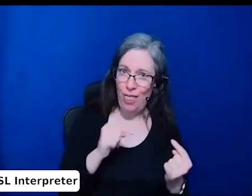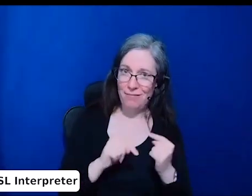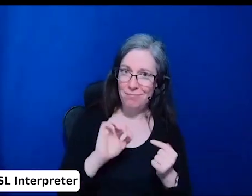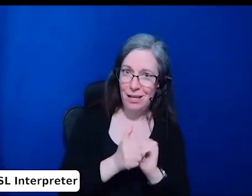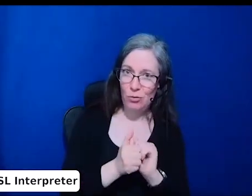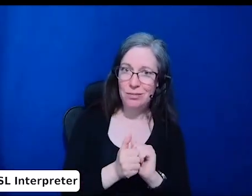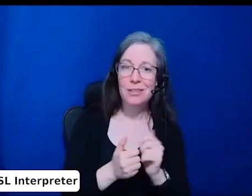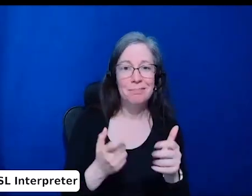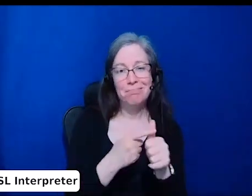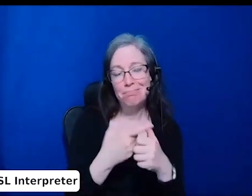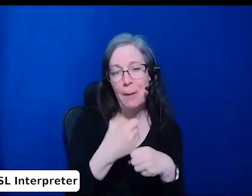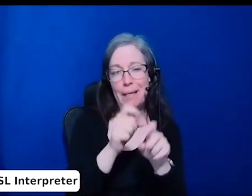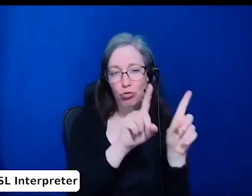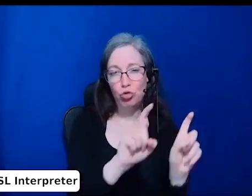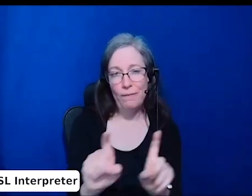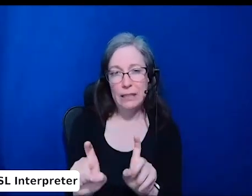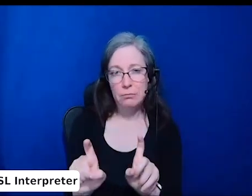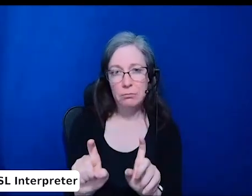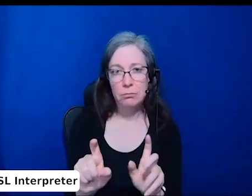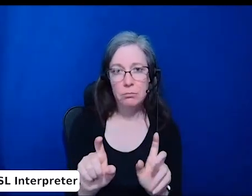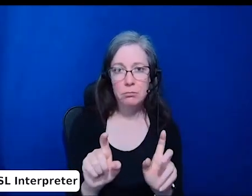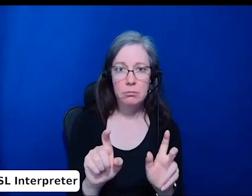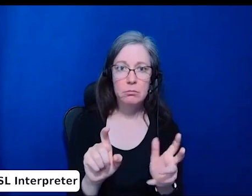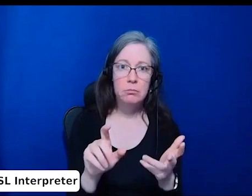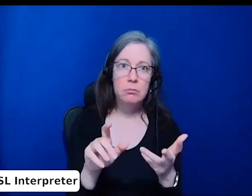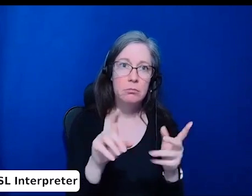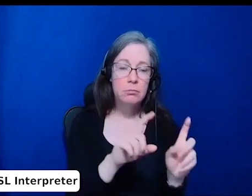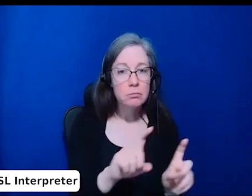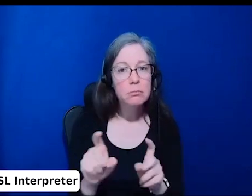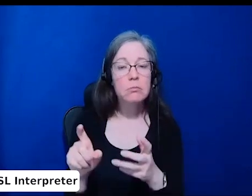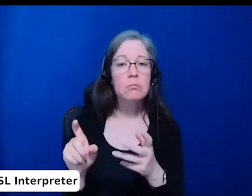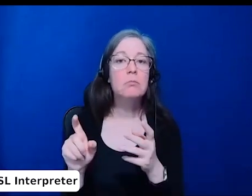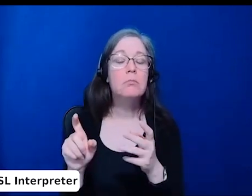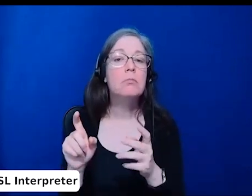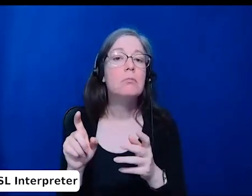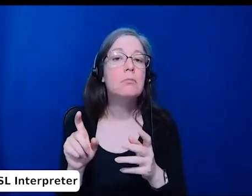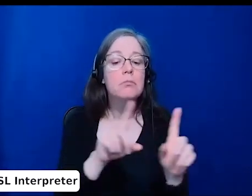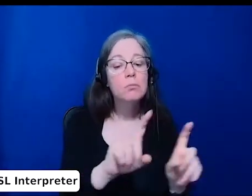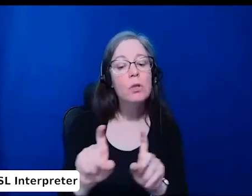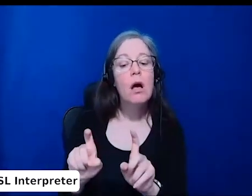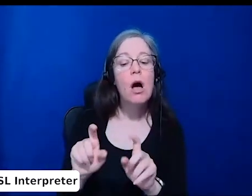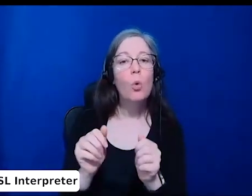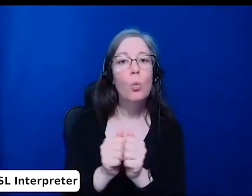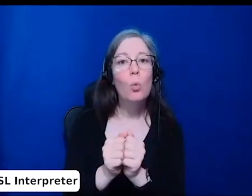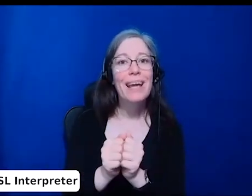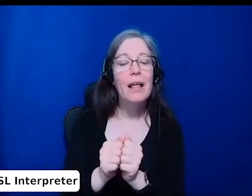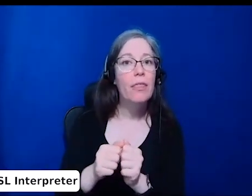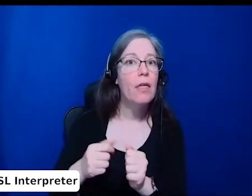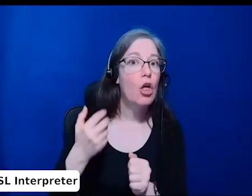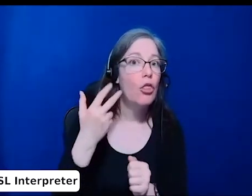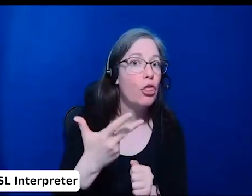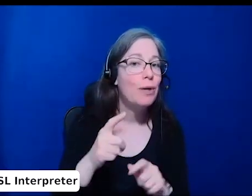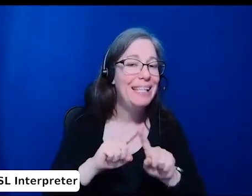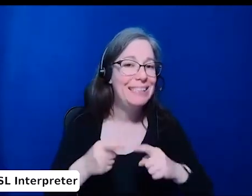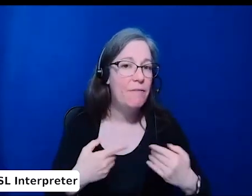survey, and the survey was conducted such that participants heard 3 different sonifications of data.